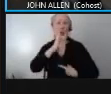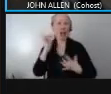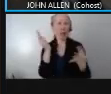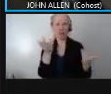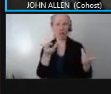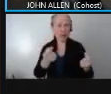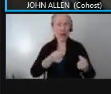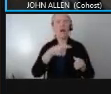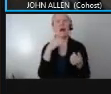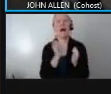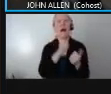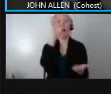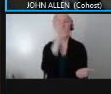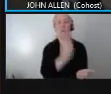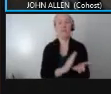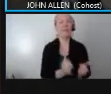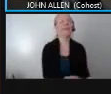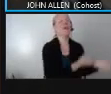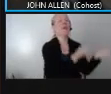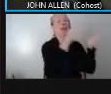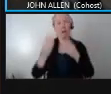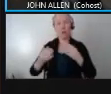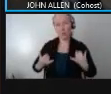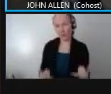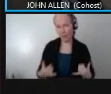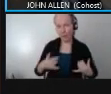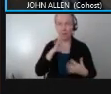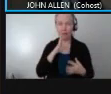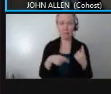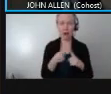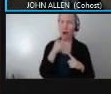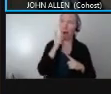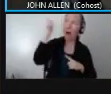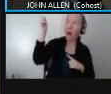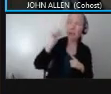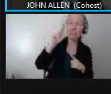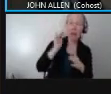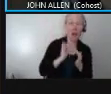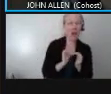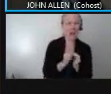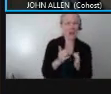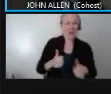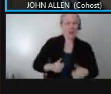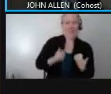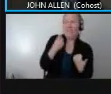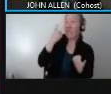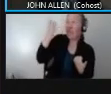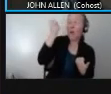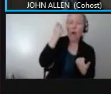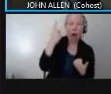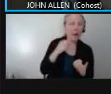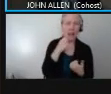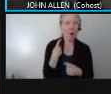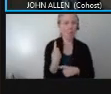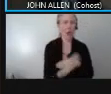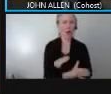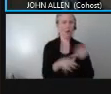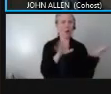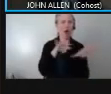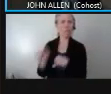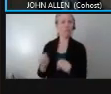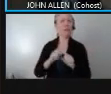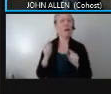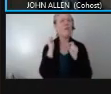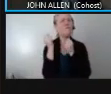live in the multinational environment of space, what it will take for humans to live in space and on other